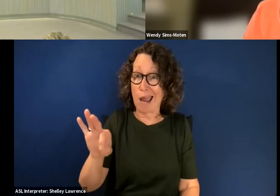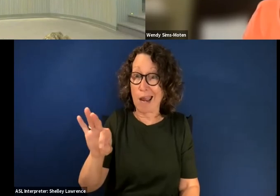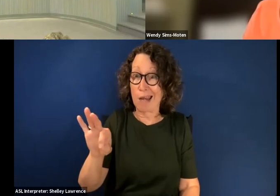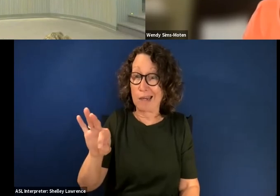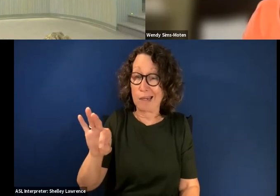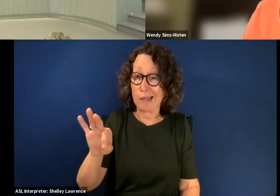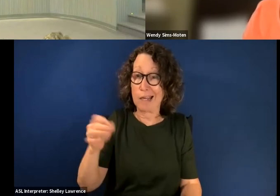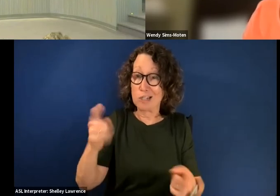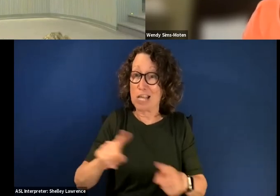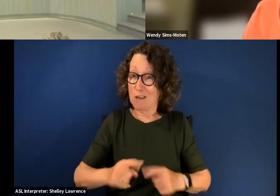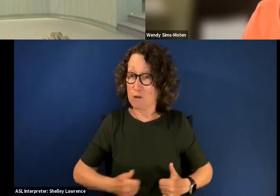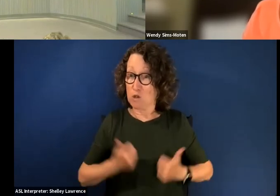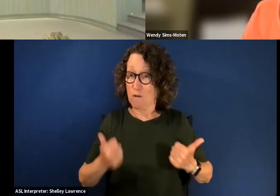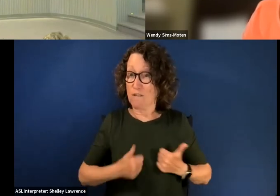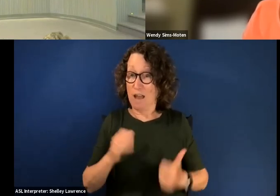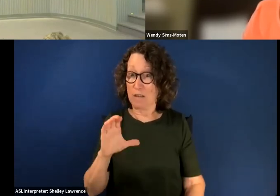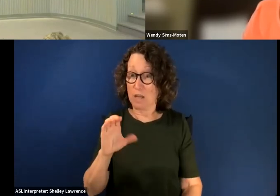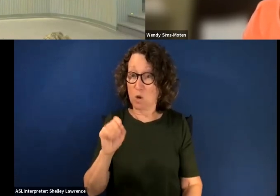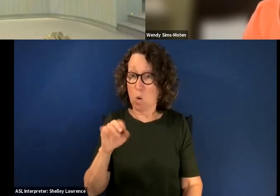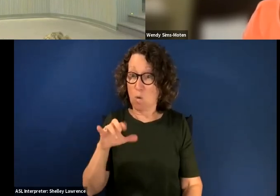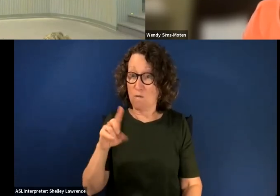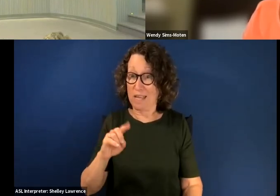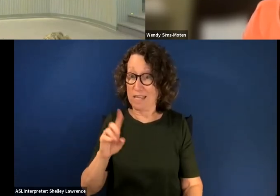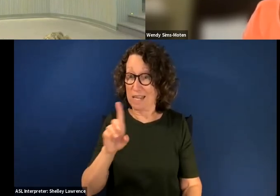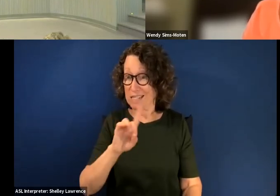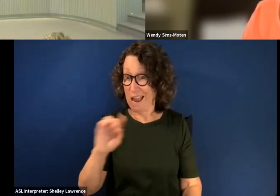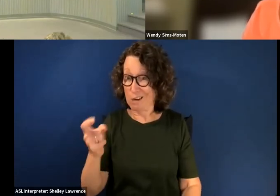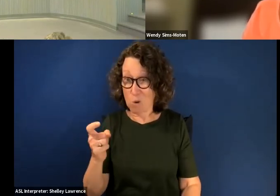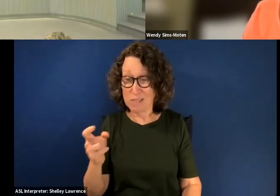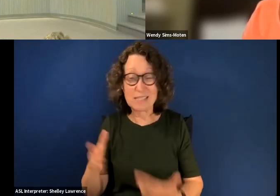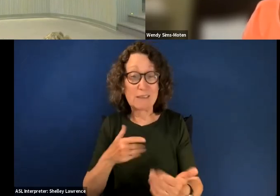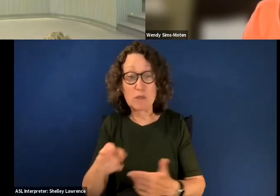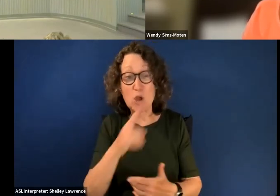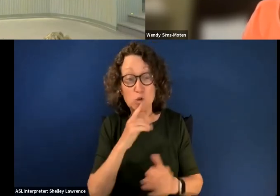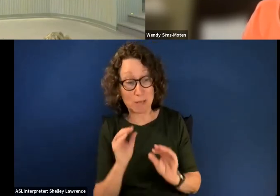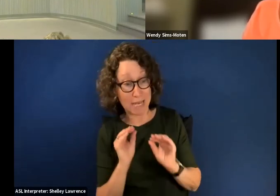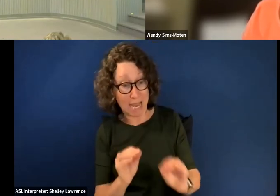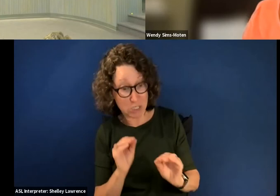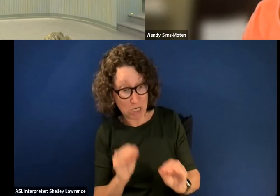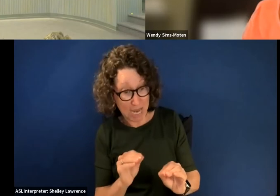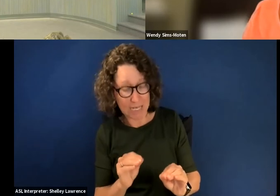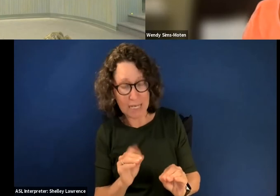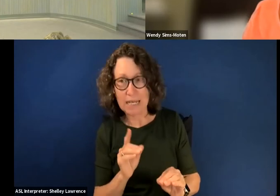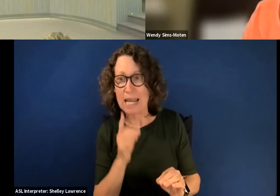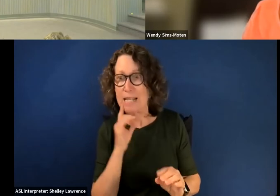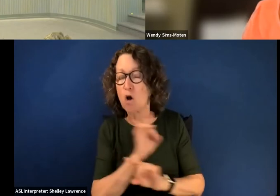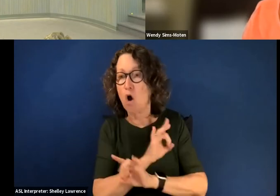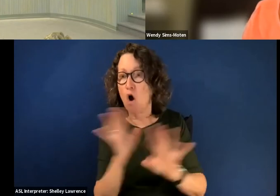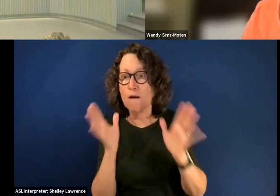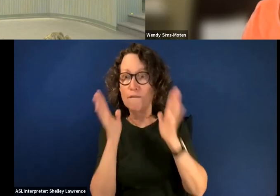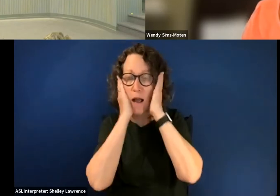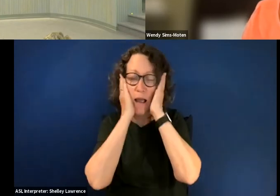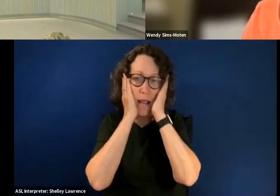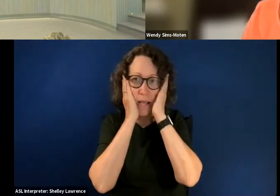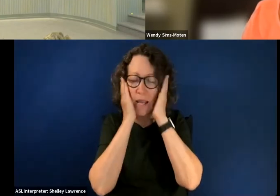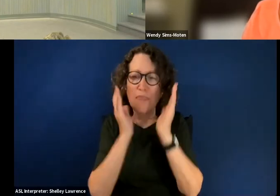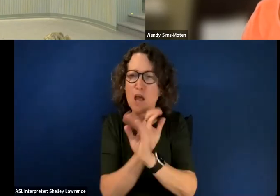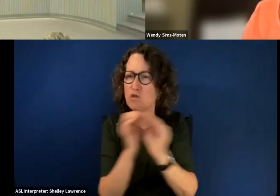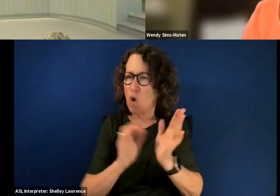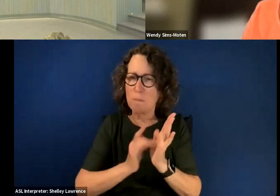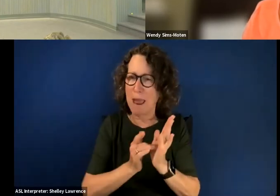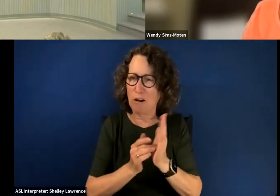99.998% chance of surviving a COVID diagnosis, in order for them to be educated, is horrifying. There is no